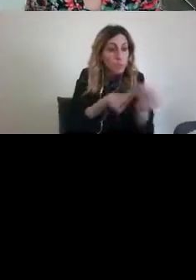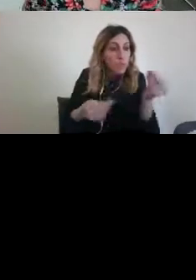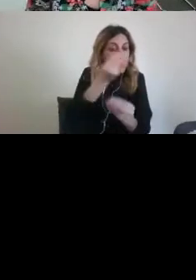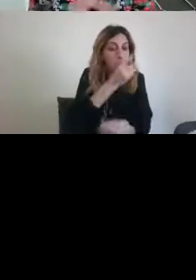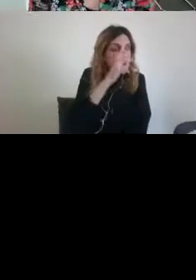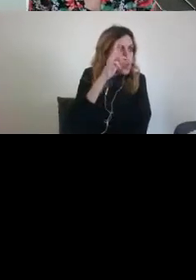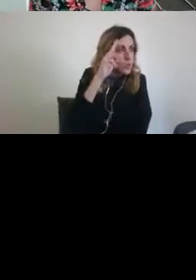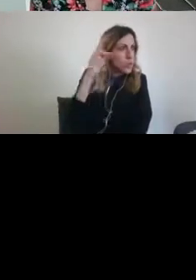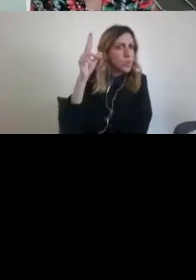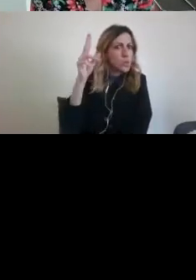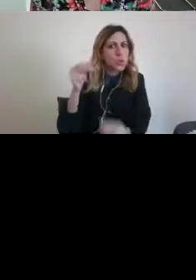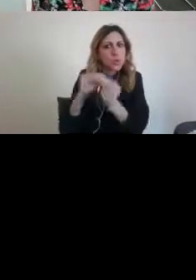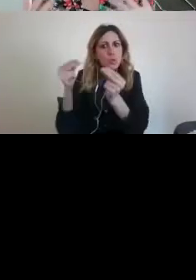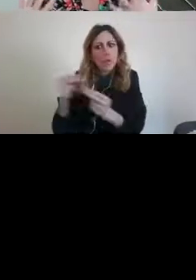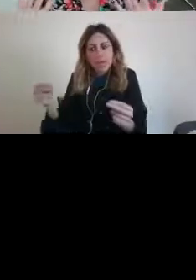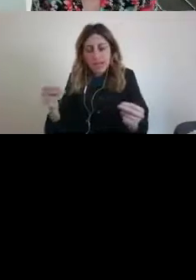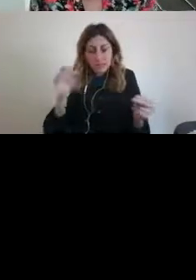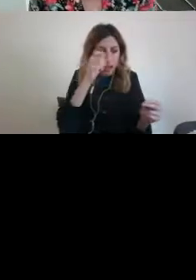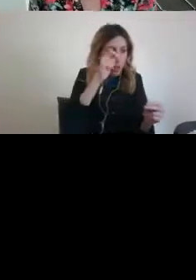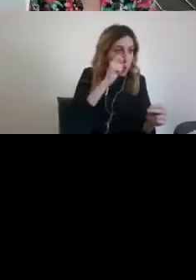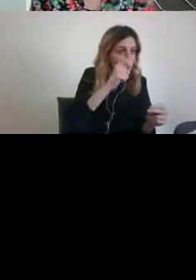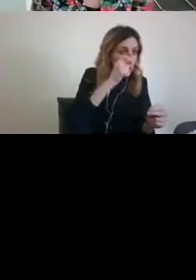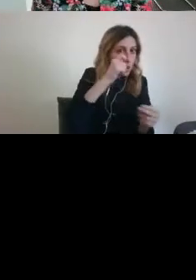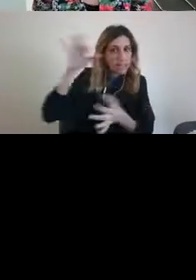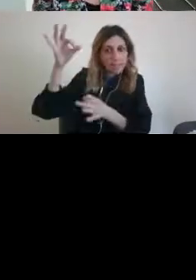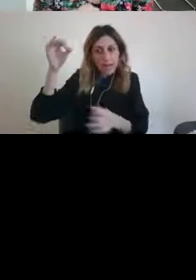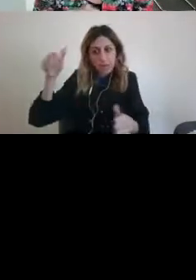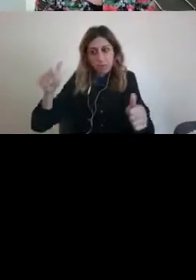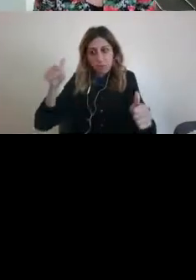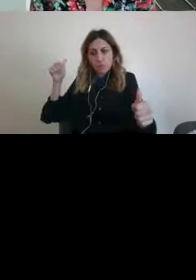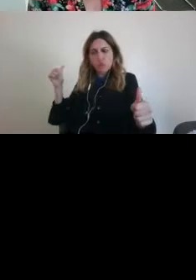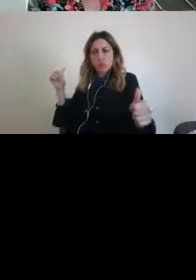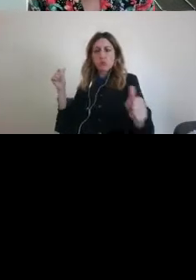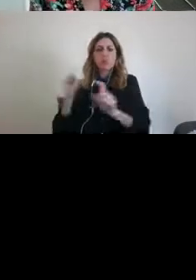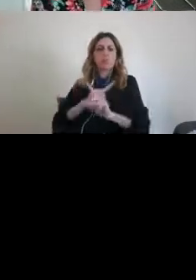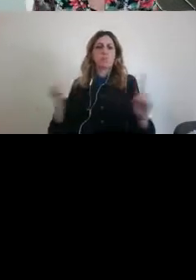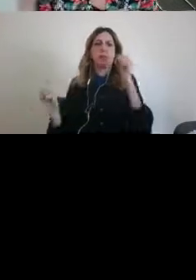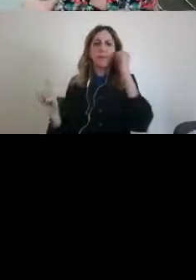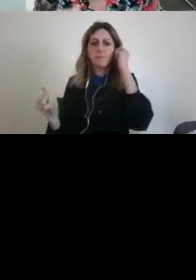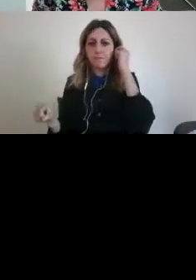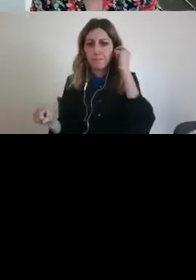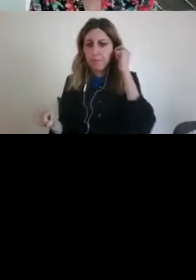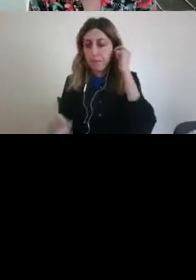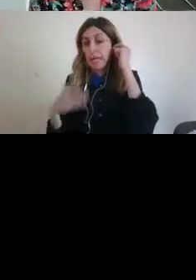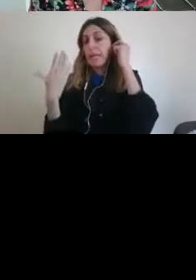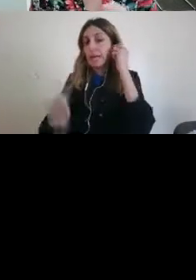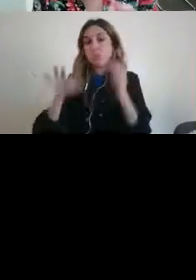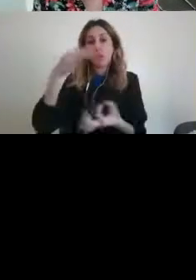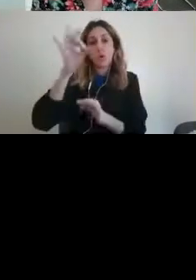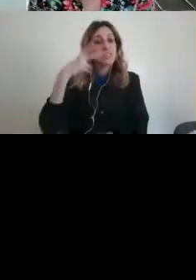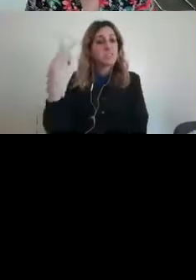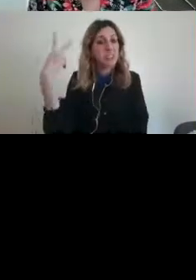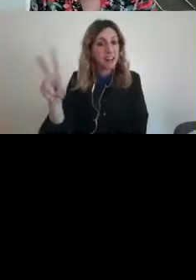So are you curious how SEO fit your website is? We have an SEO fitness quiz on Yoast.com.